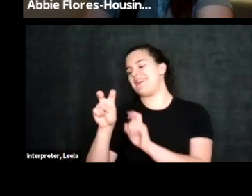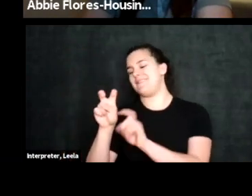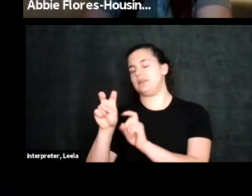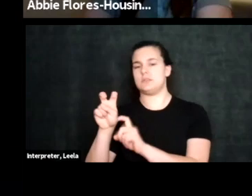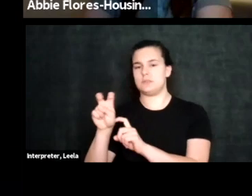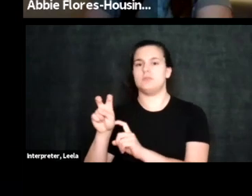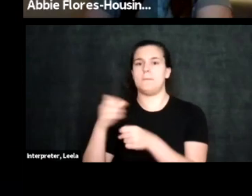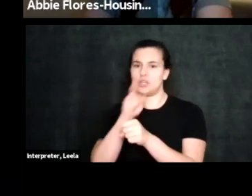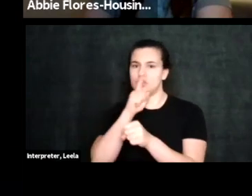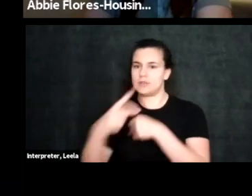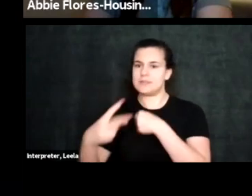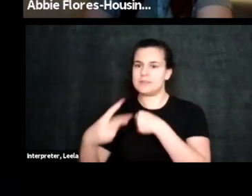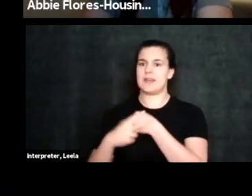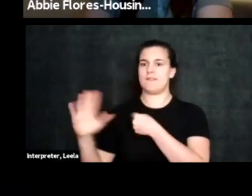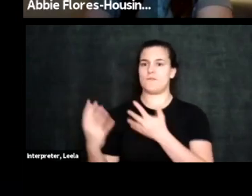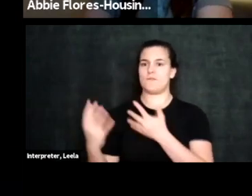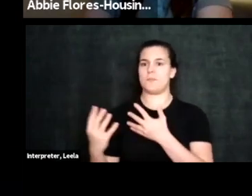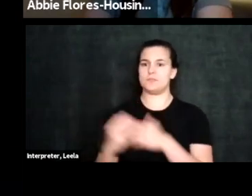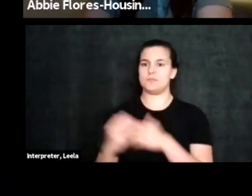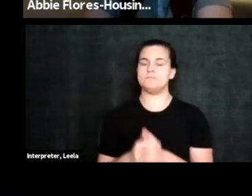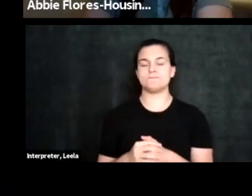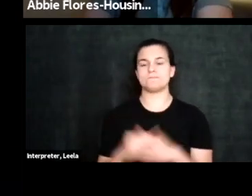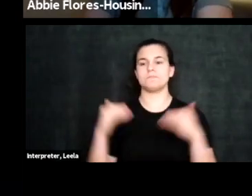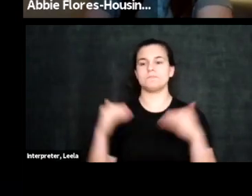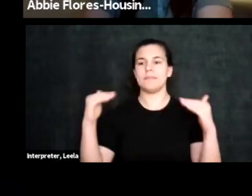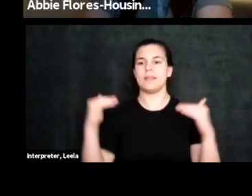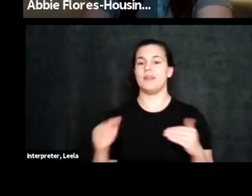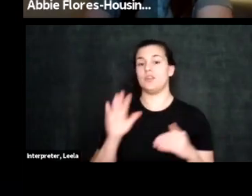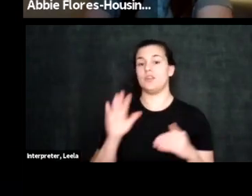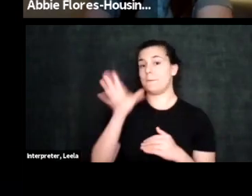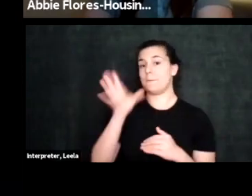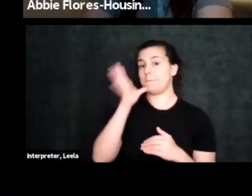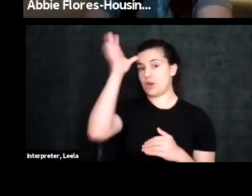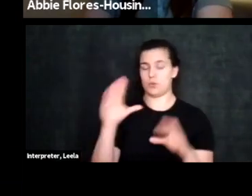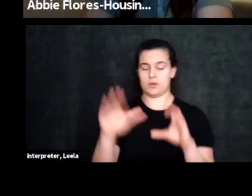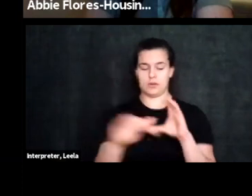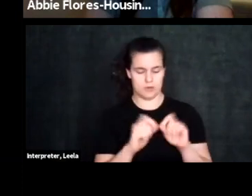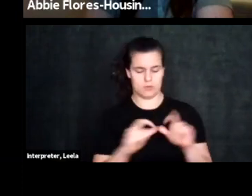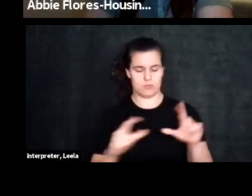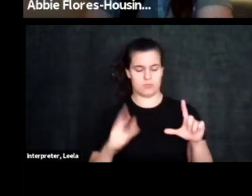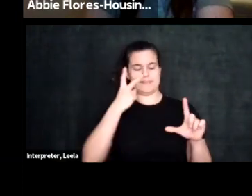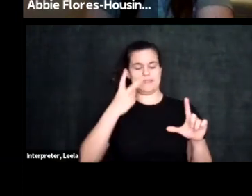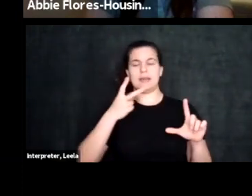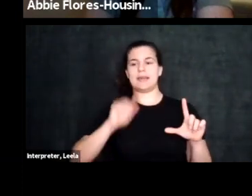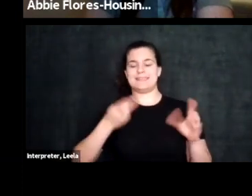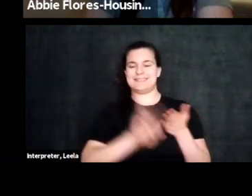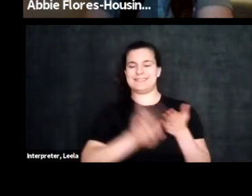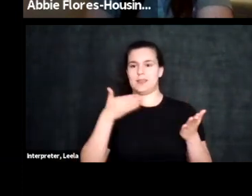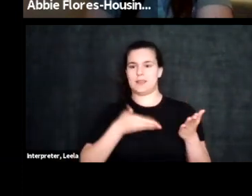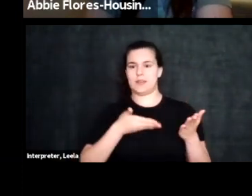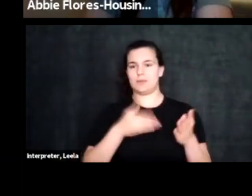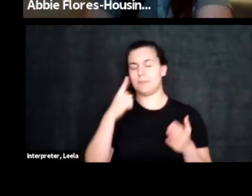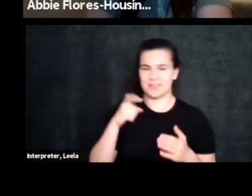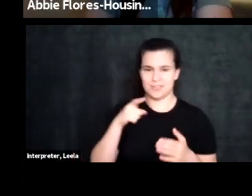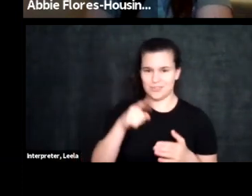their information into the system. And then your parents should receive an email, and they'll actually sign the contract if you're